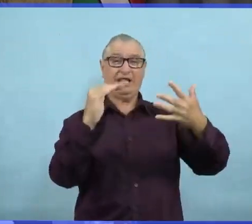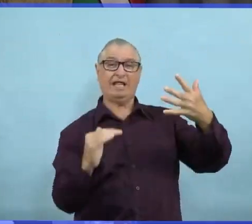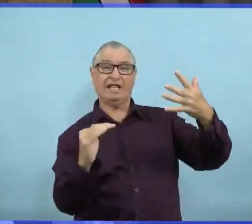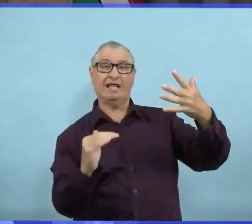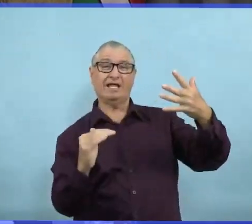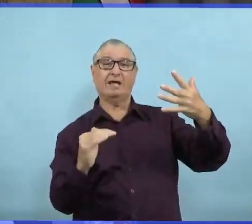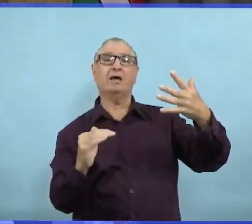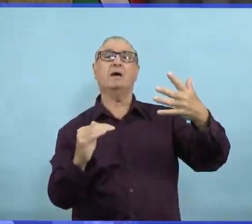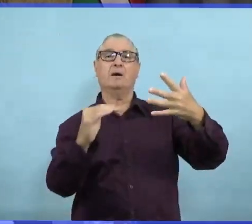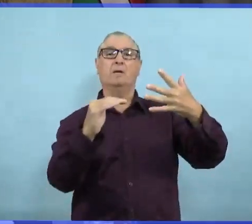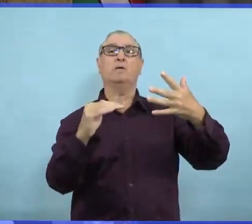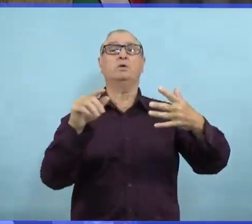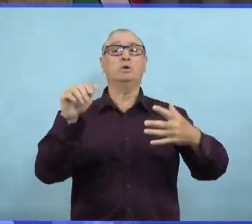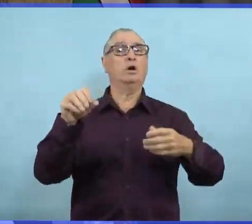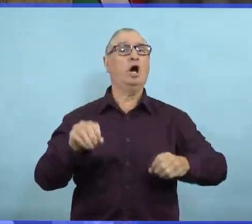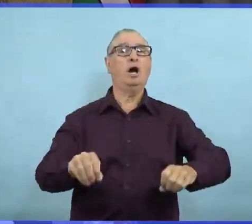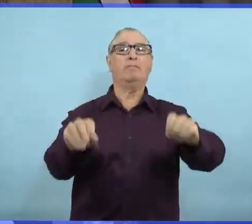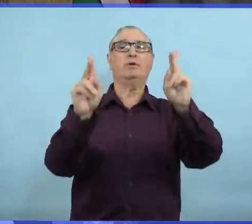hour to the south.